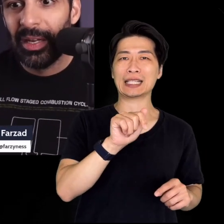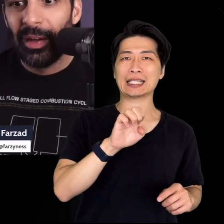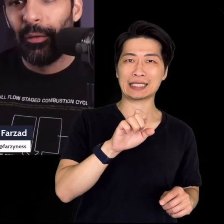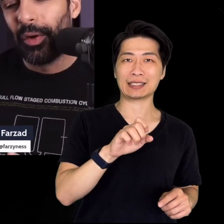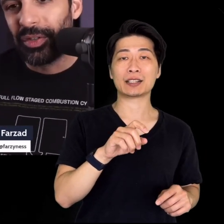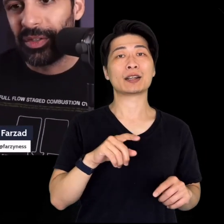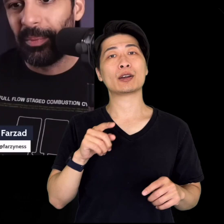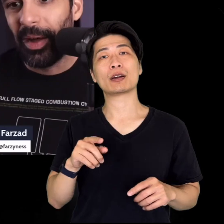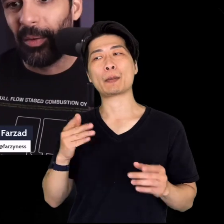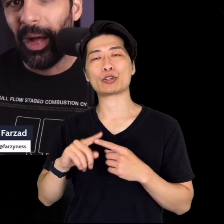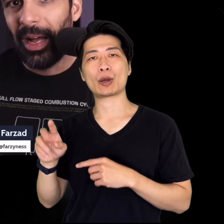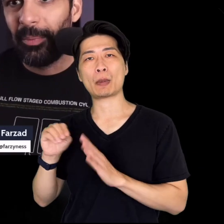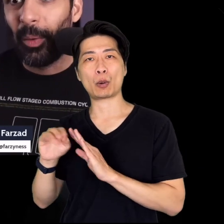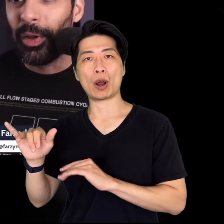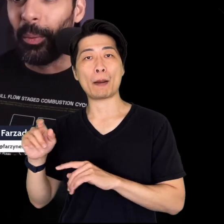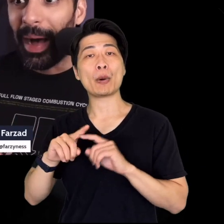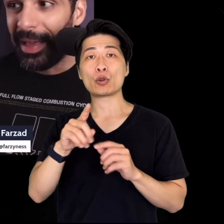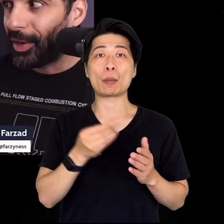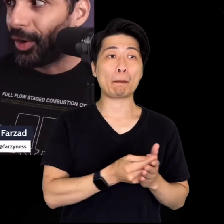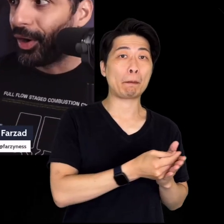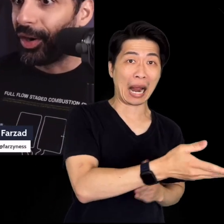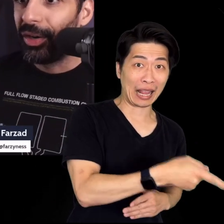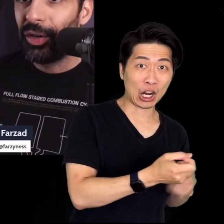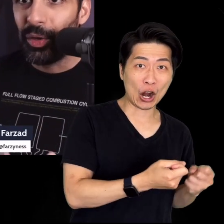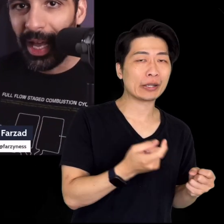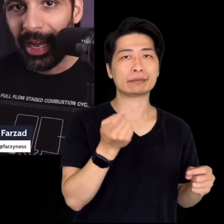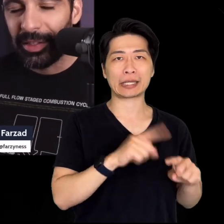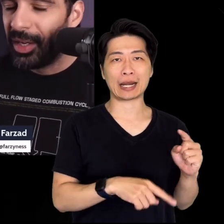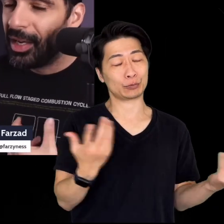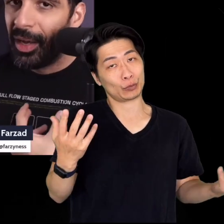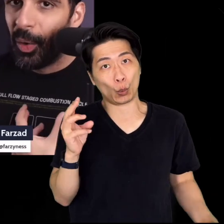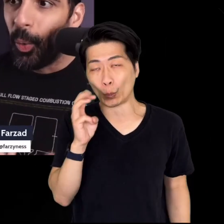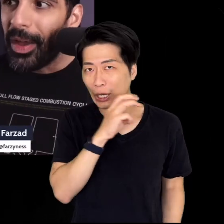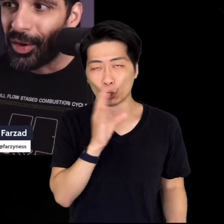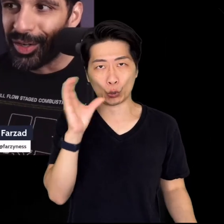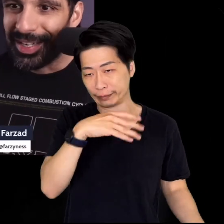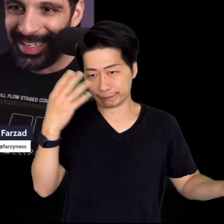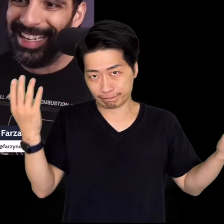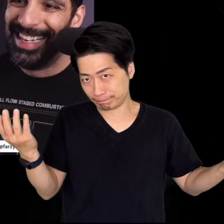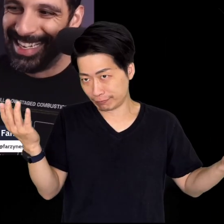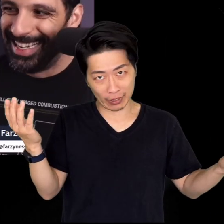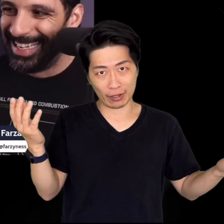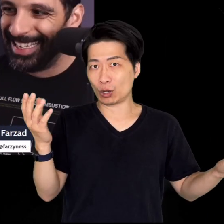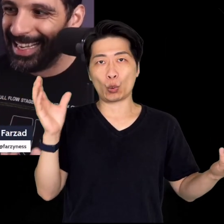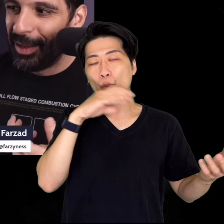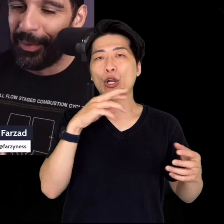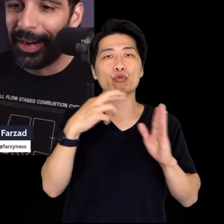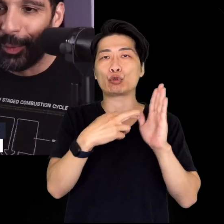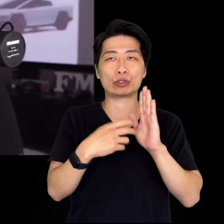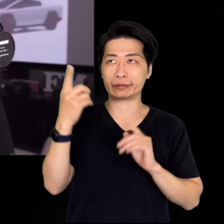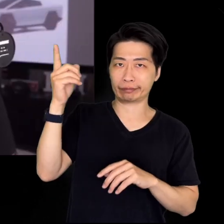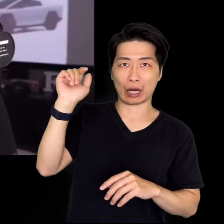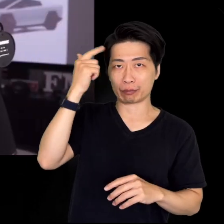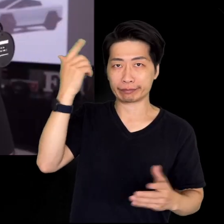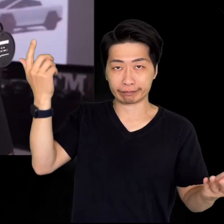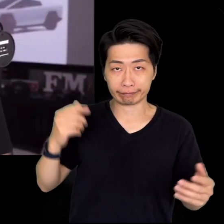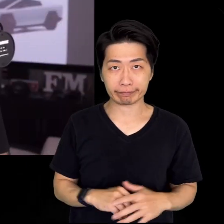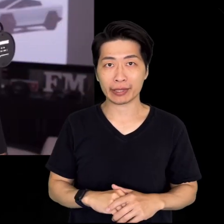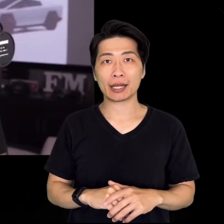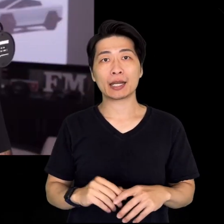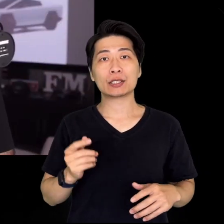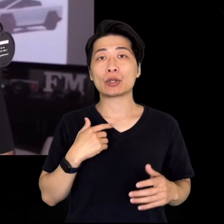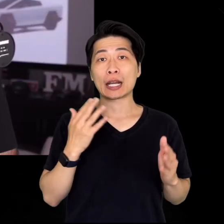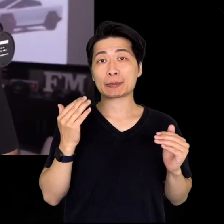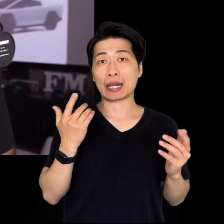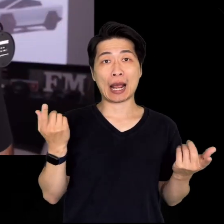lease versus the Model Y, but when you buy the car, you can't. Weird. Very weird rules.